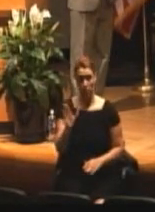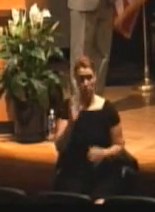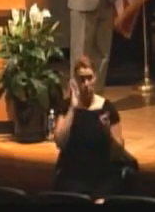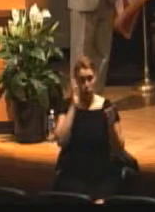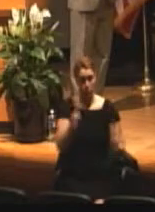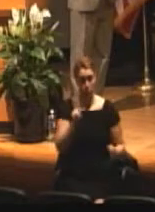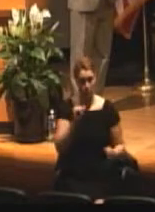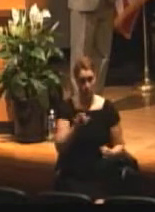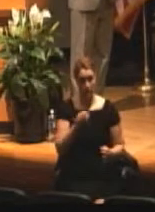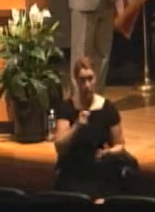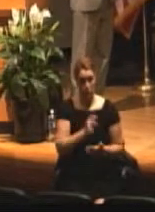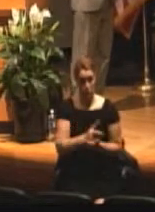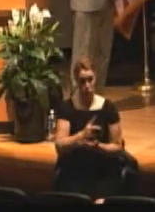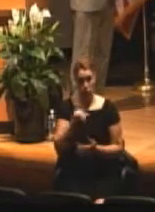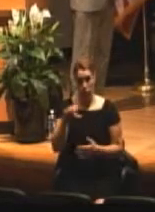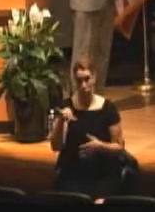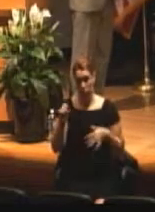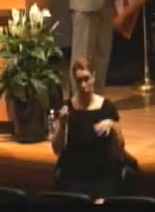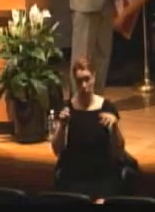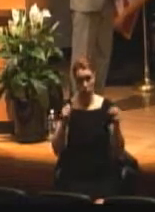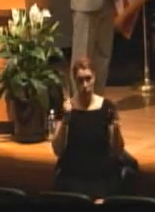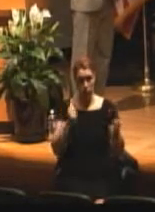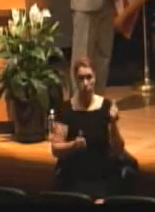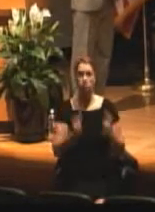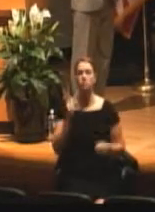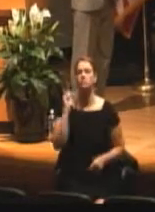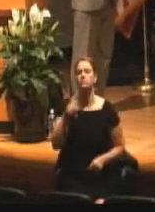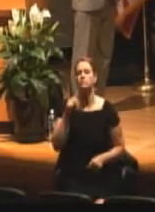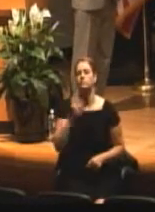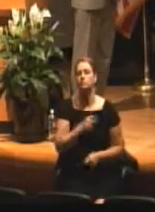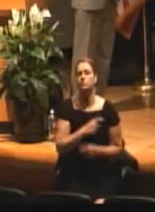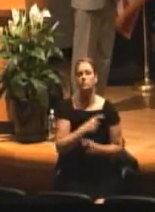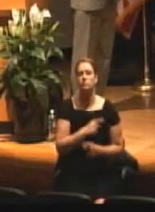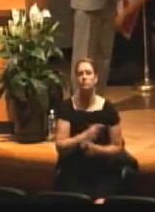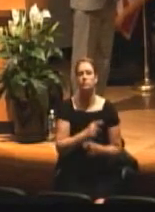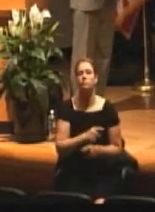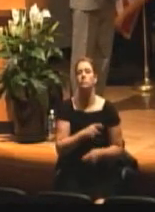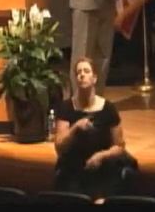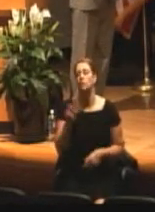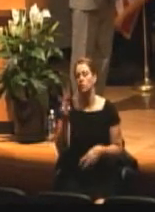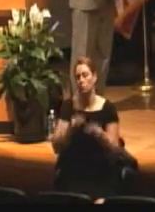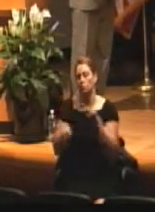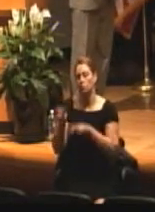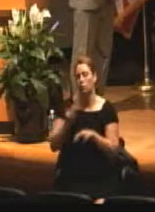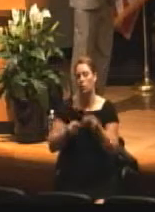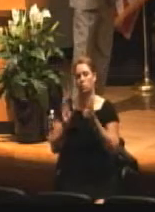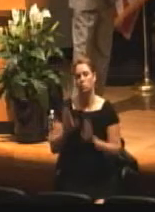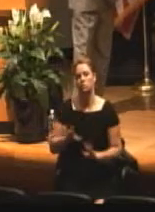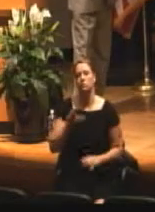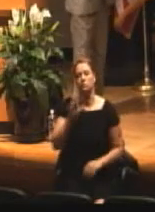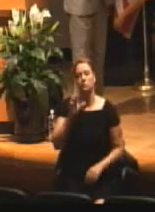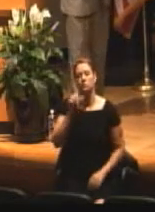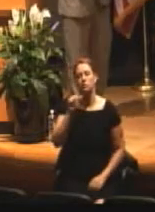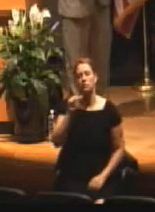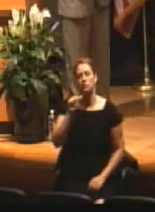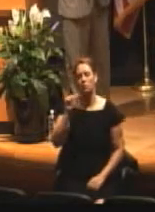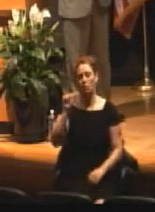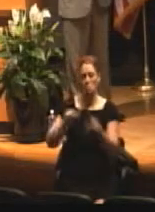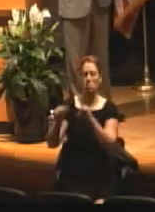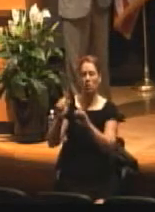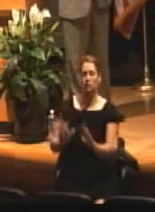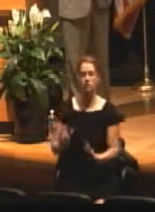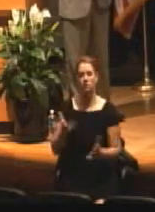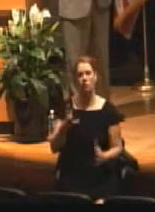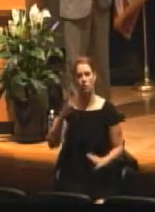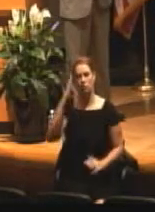Correct. Yeah, the appraiser is going to note all the requirements that are needed. Sometimes it might be as easy as, for say, FHA and VA, a little more